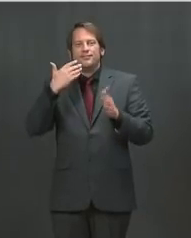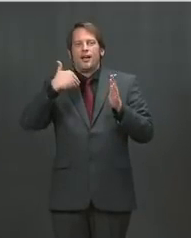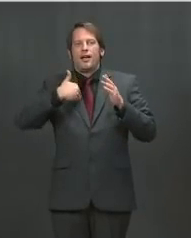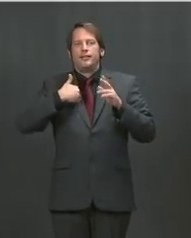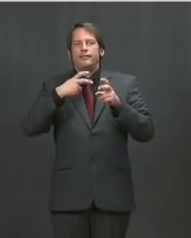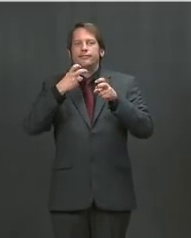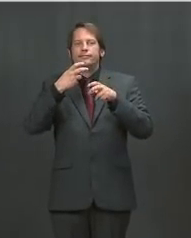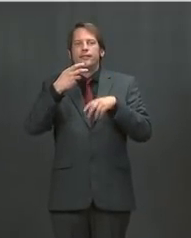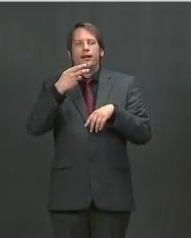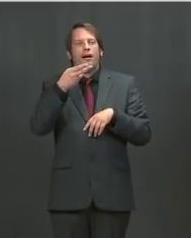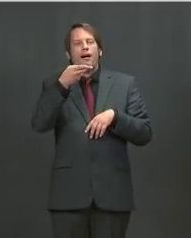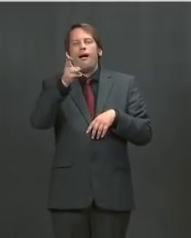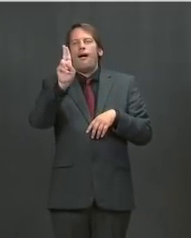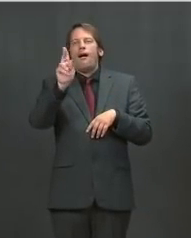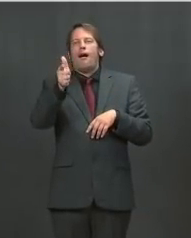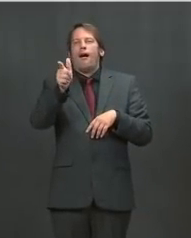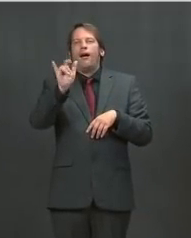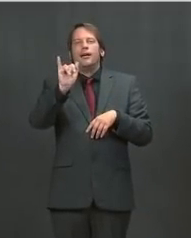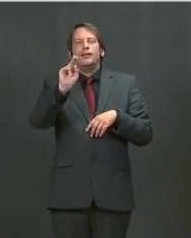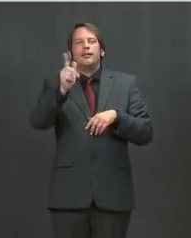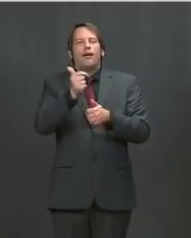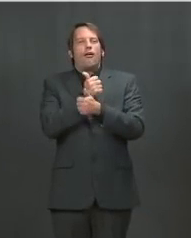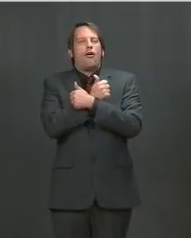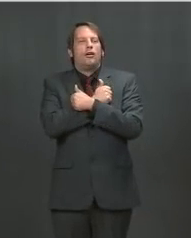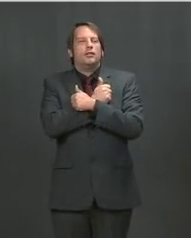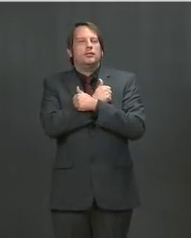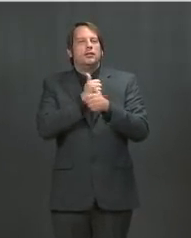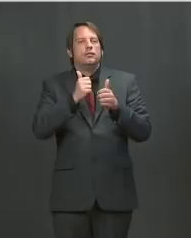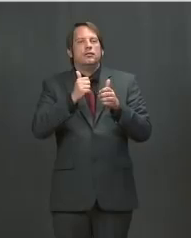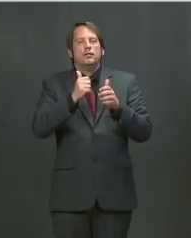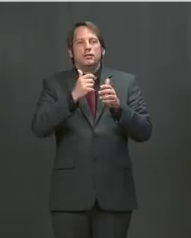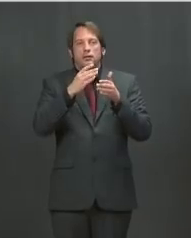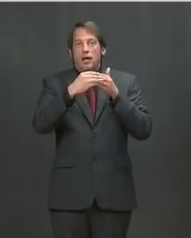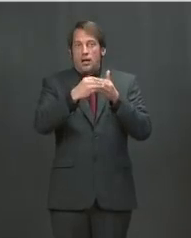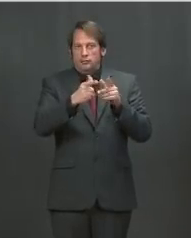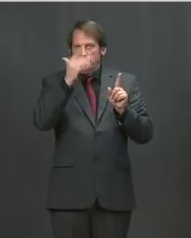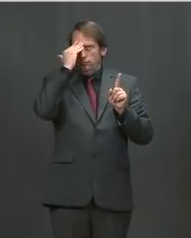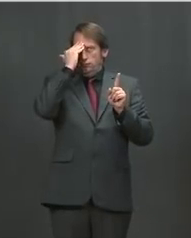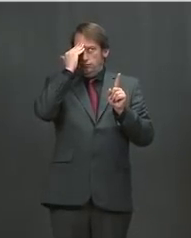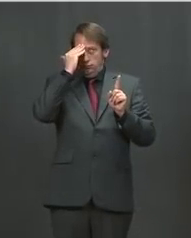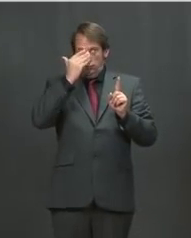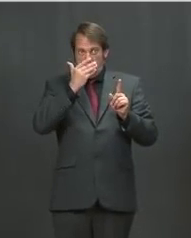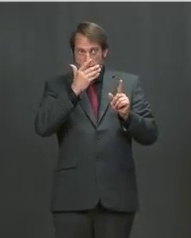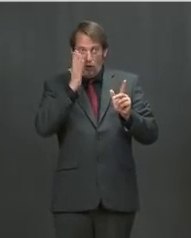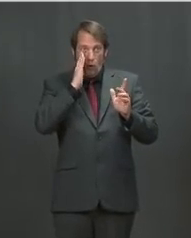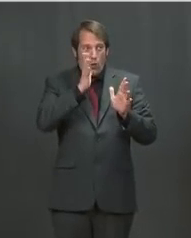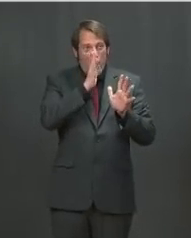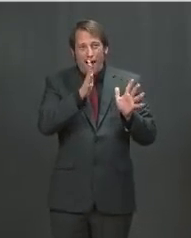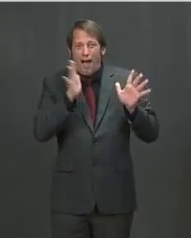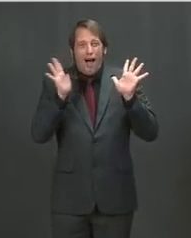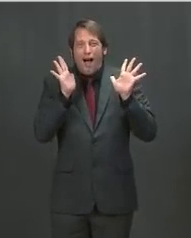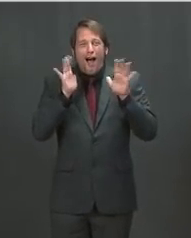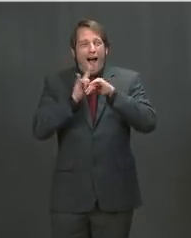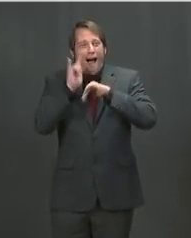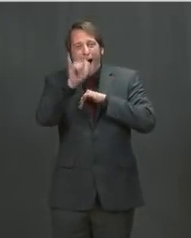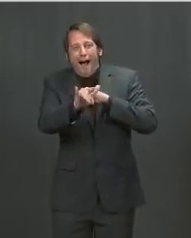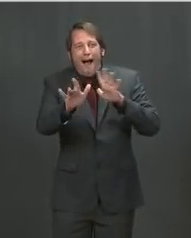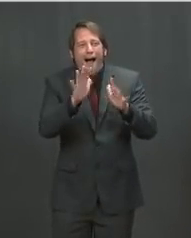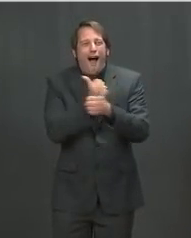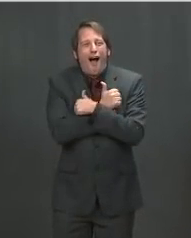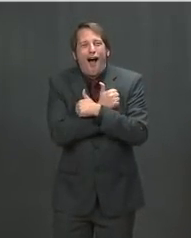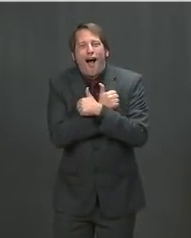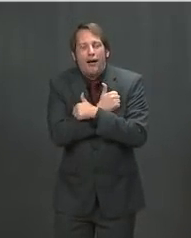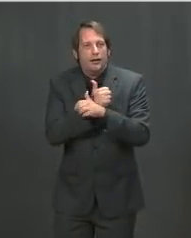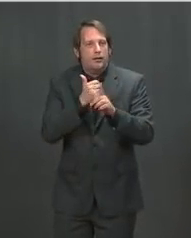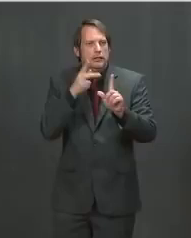who are not high risk, and is extended into travel and other types of things. But let me then turn it to Dr. Walensky and Dr. Fauci to